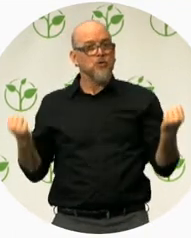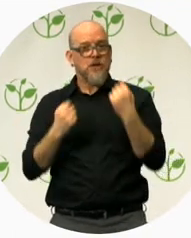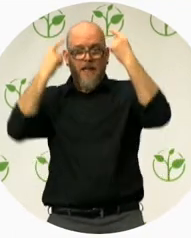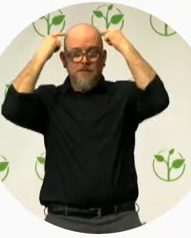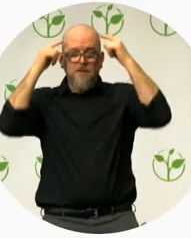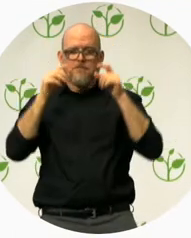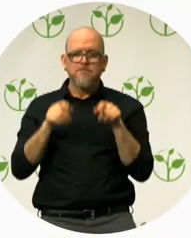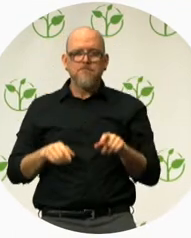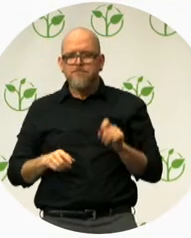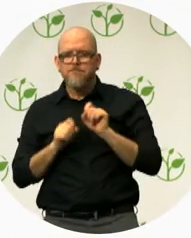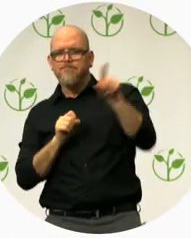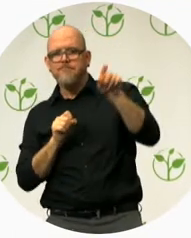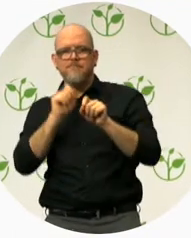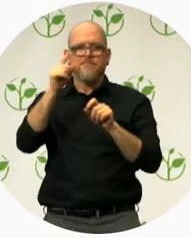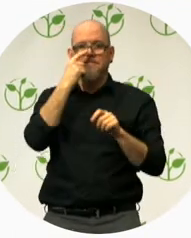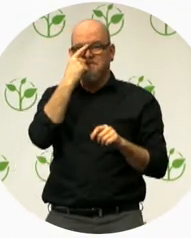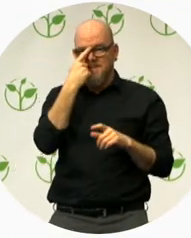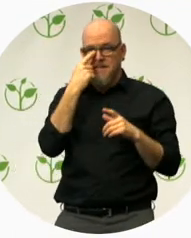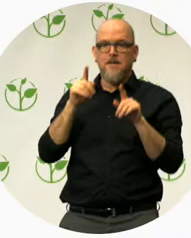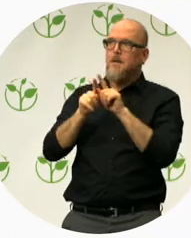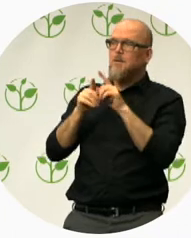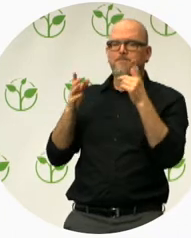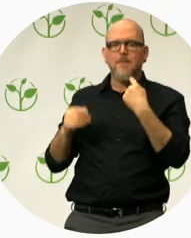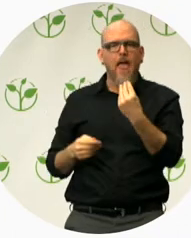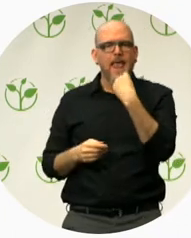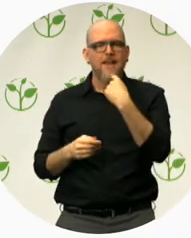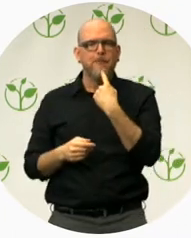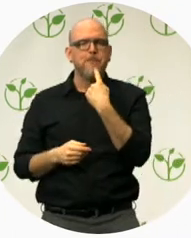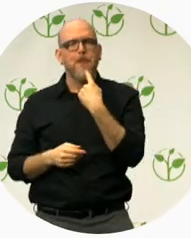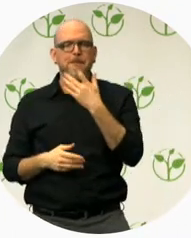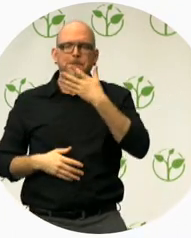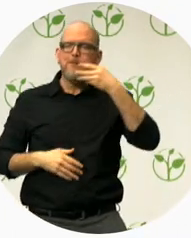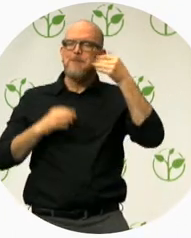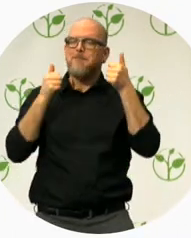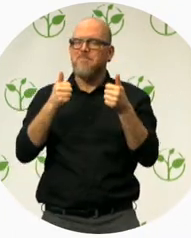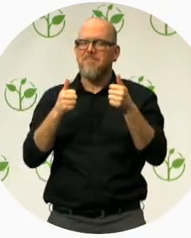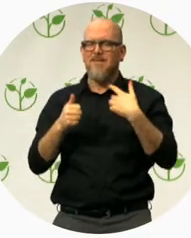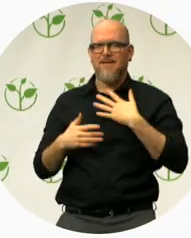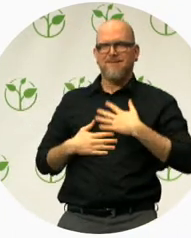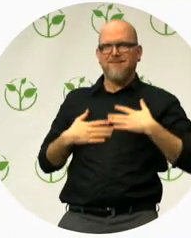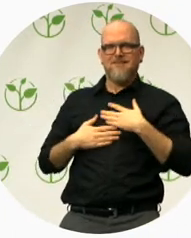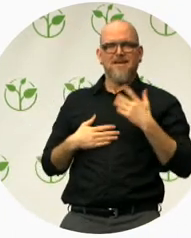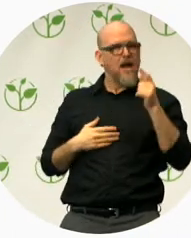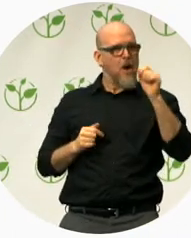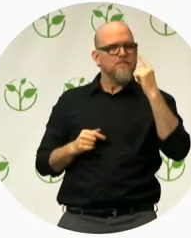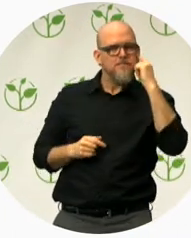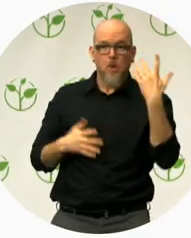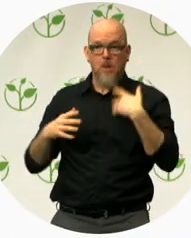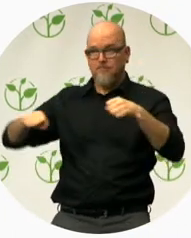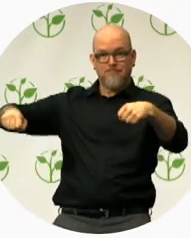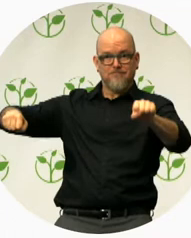I thought that I was holding a bicycle handbar, which is the touch. It's something I still